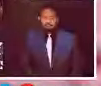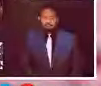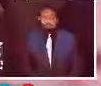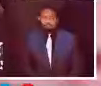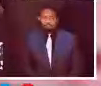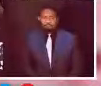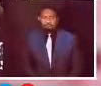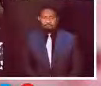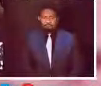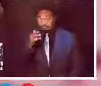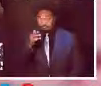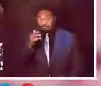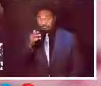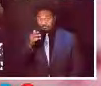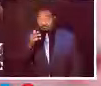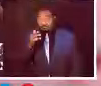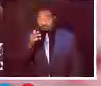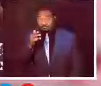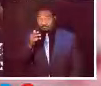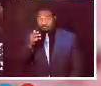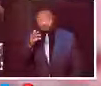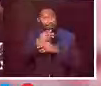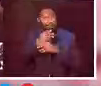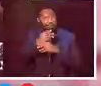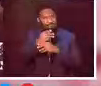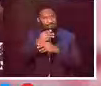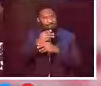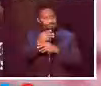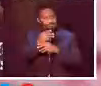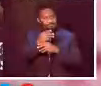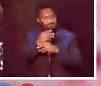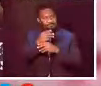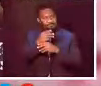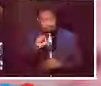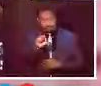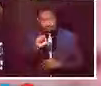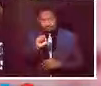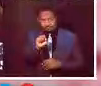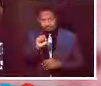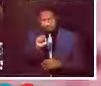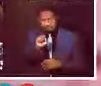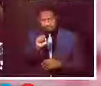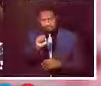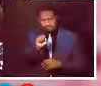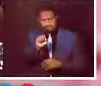yesterday I repeated the calculation. Let's start with ECOWAS. If you calculate